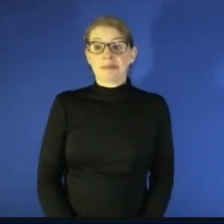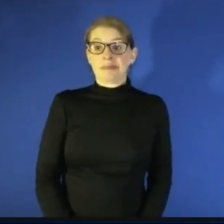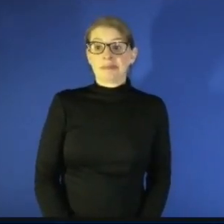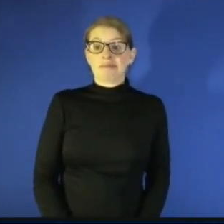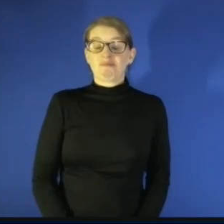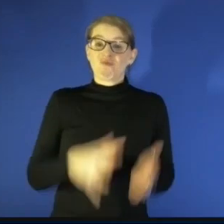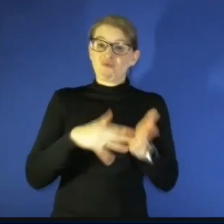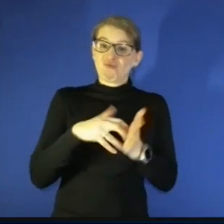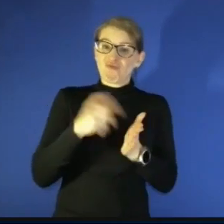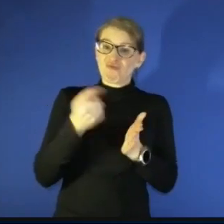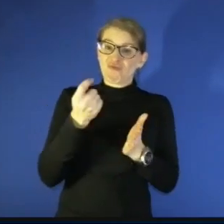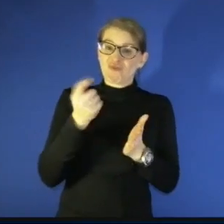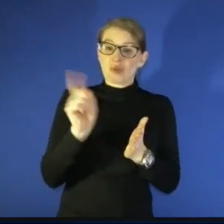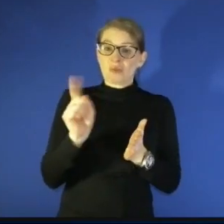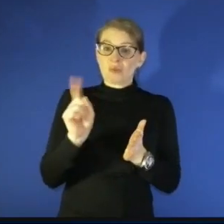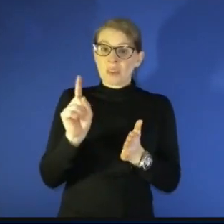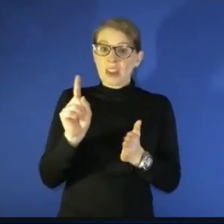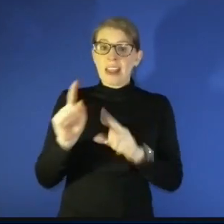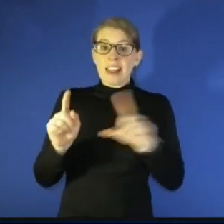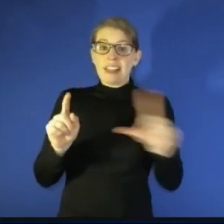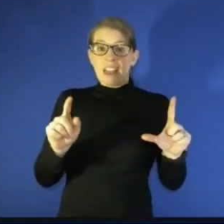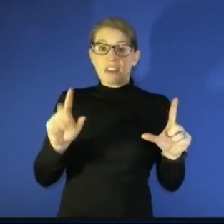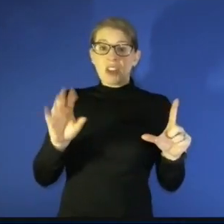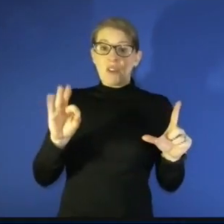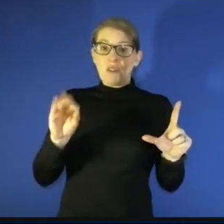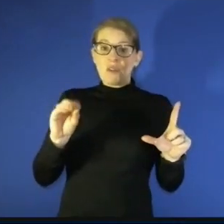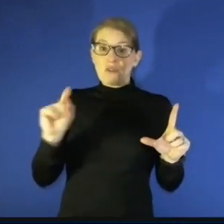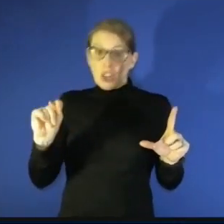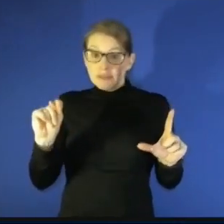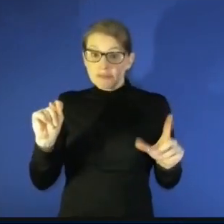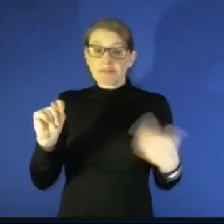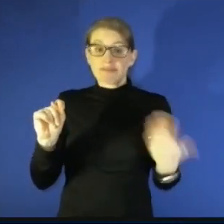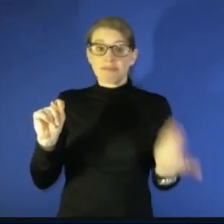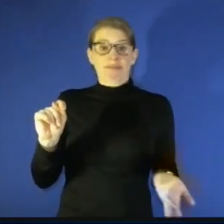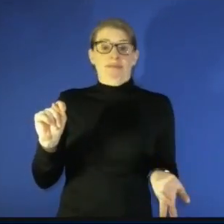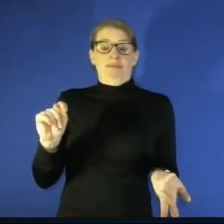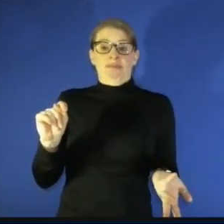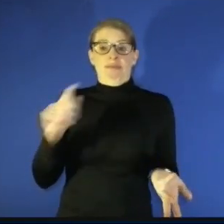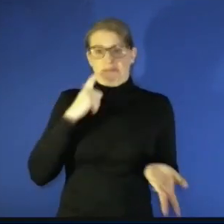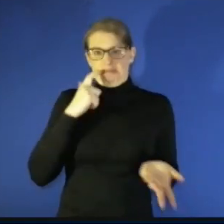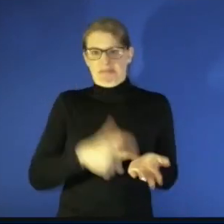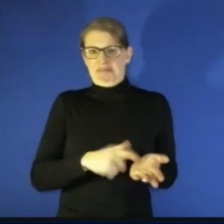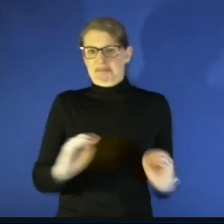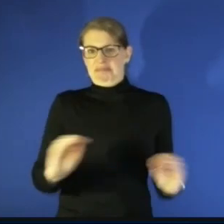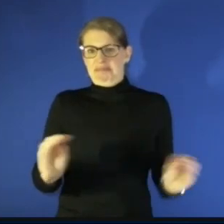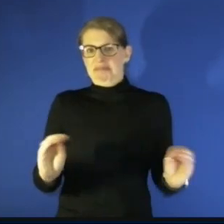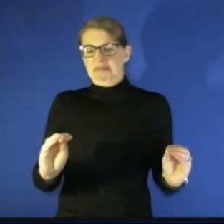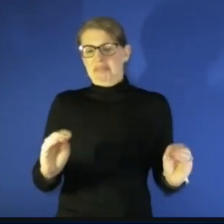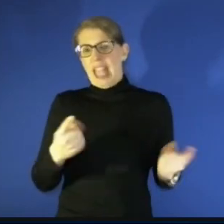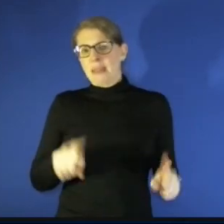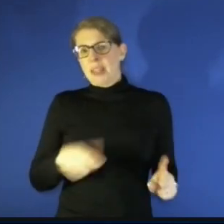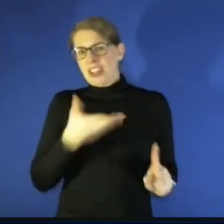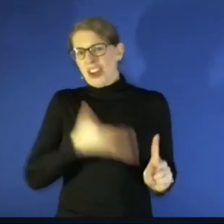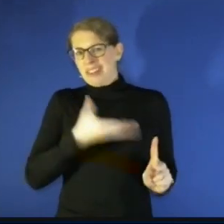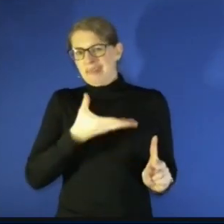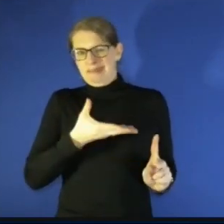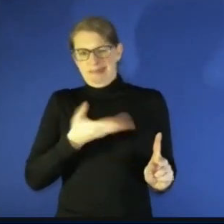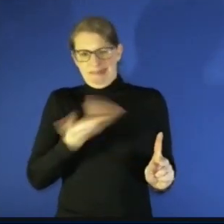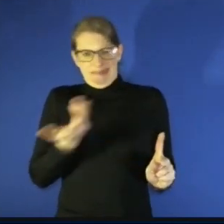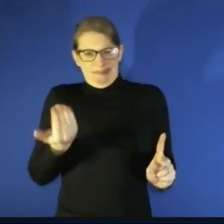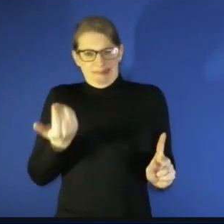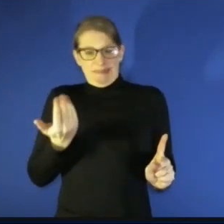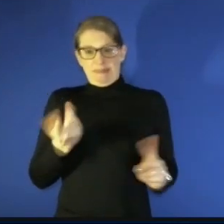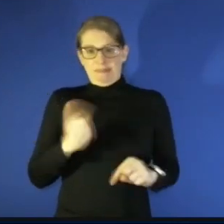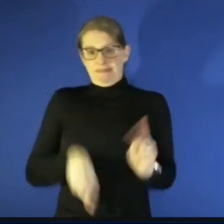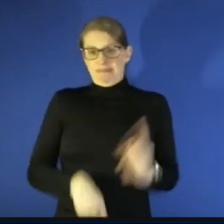weakness in her left foot, which no one could ever tell anything has ever happened to her.